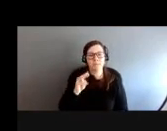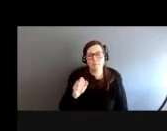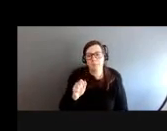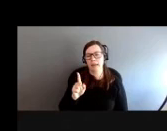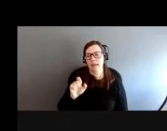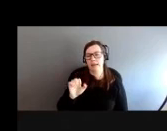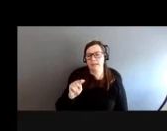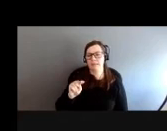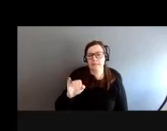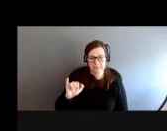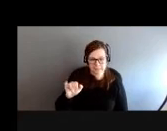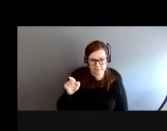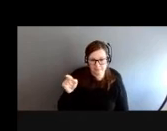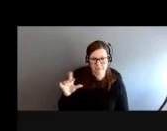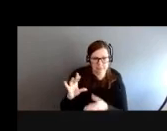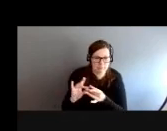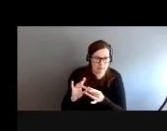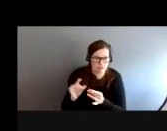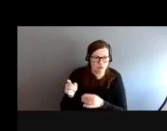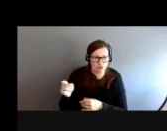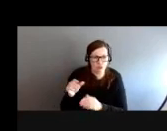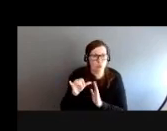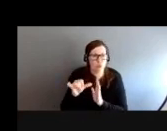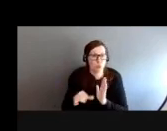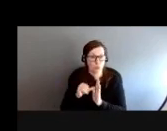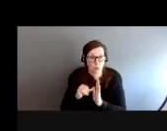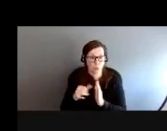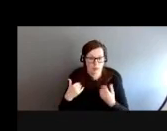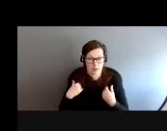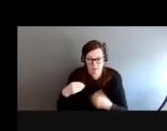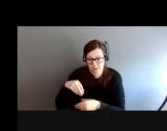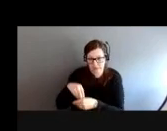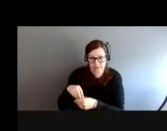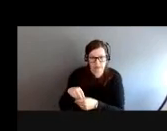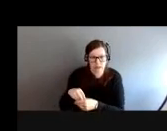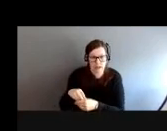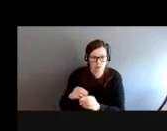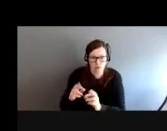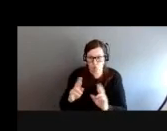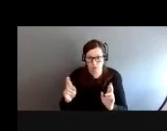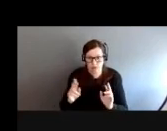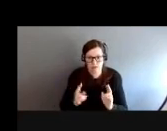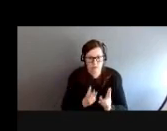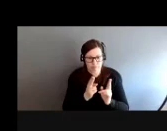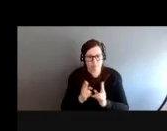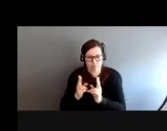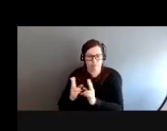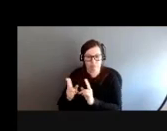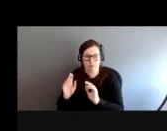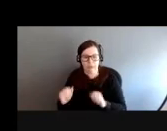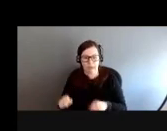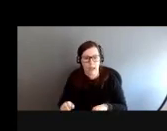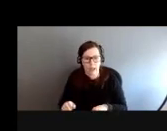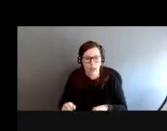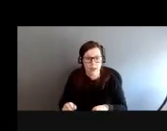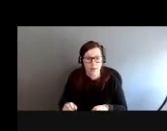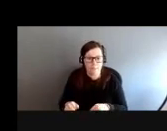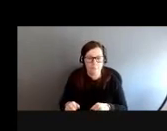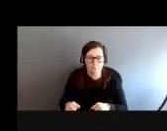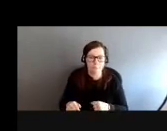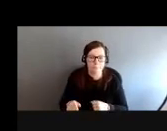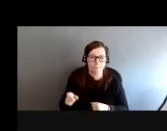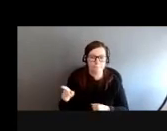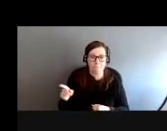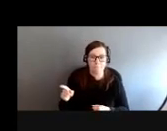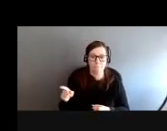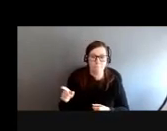that YouTube has an editor. So when you upload your video to YouTube, you actually have an option to go in and make some edits. But